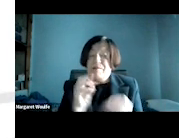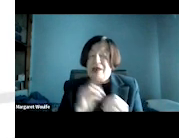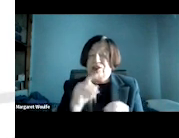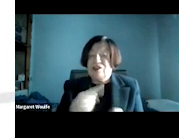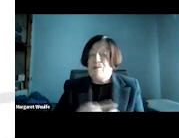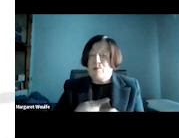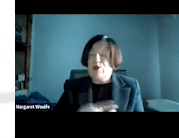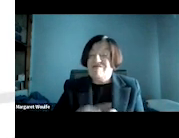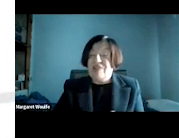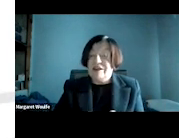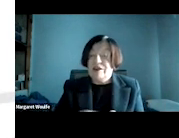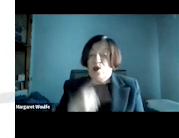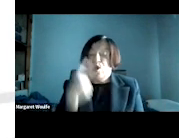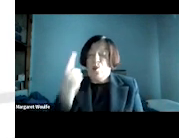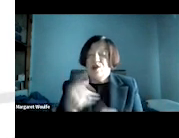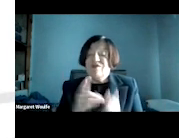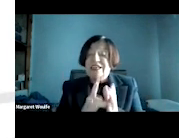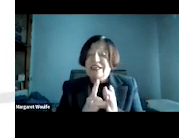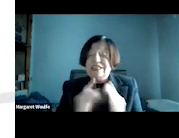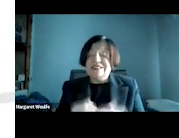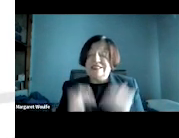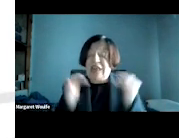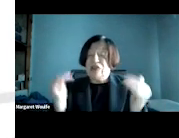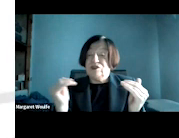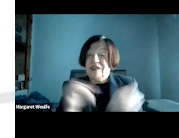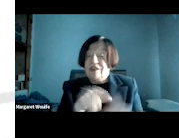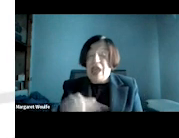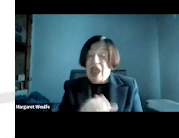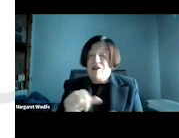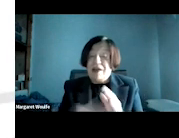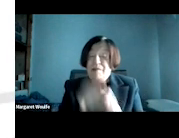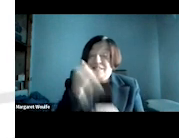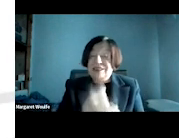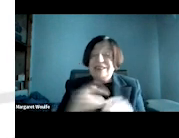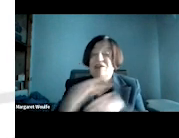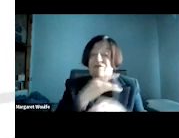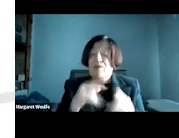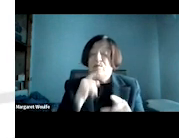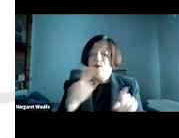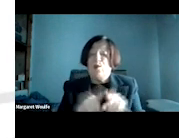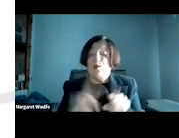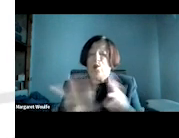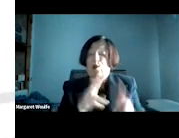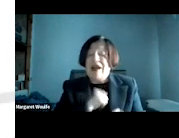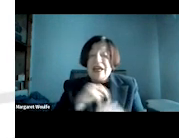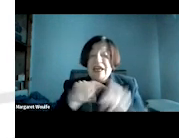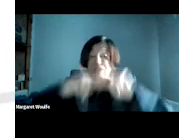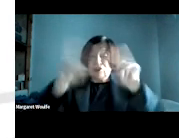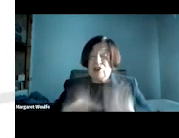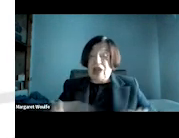briefly one of the key standards in the whole area of built environment, but also working at international level,